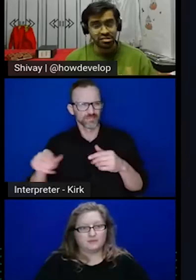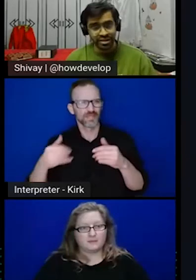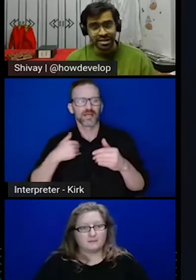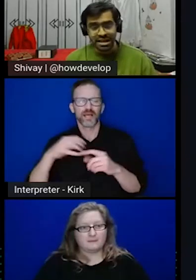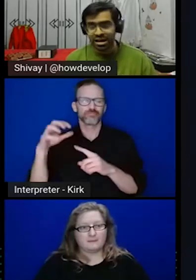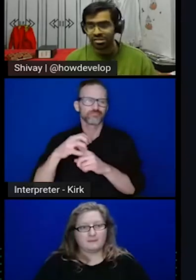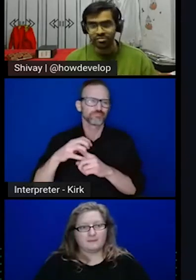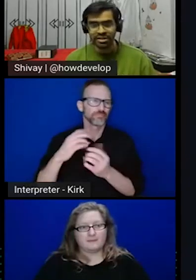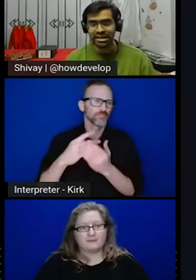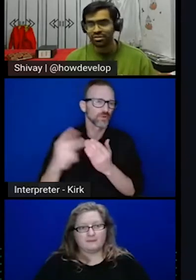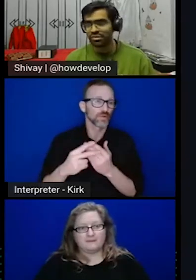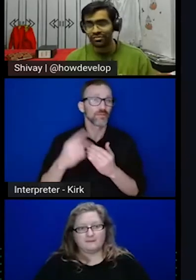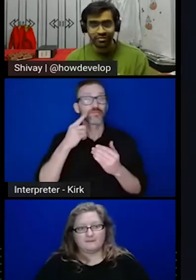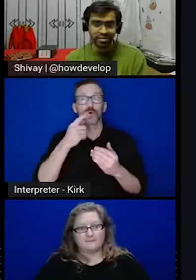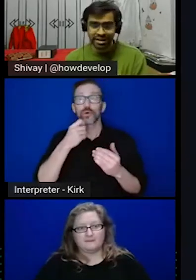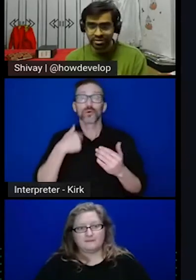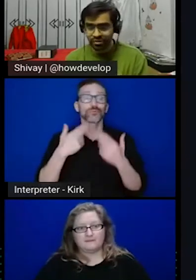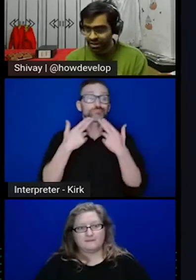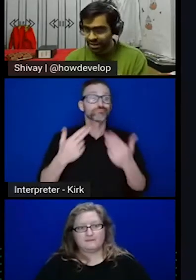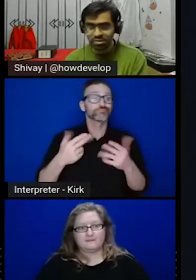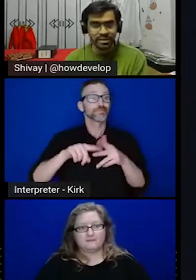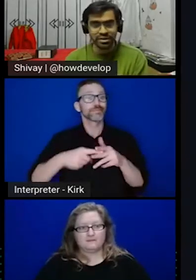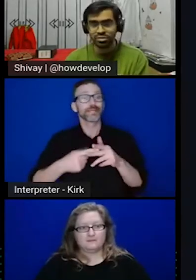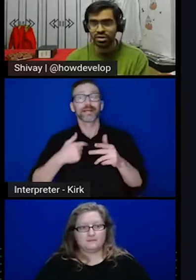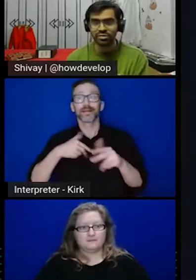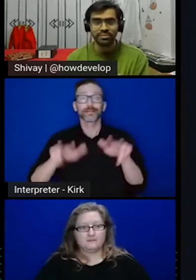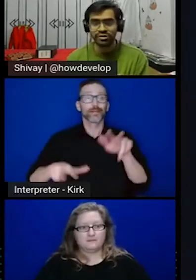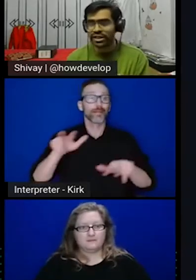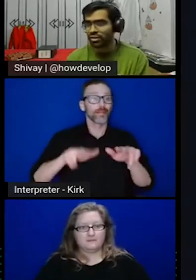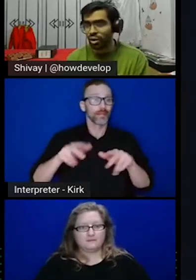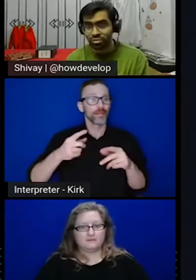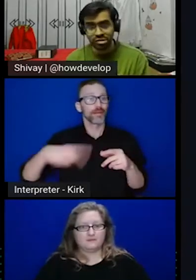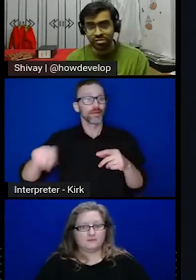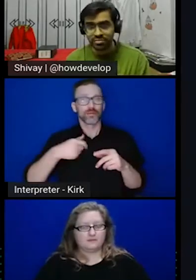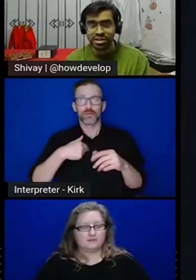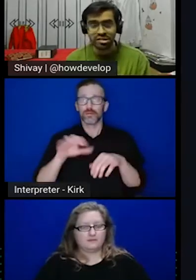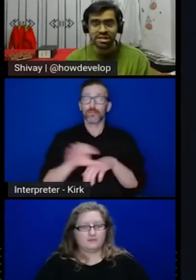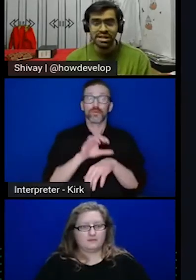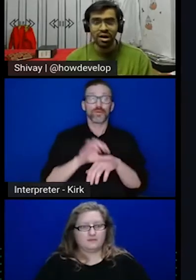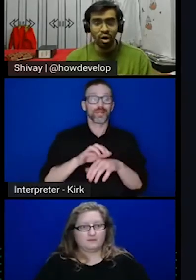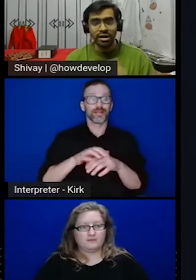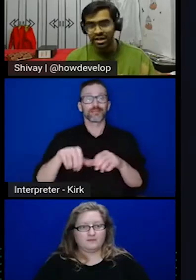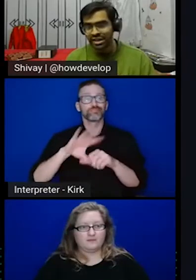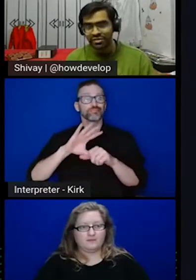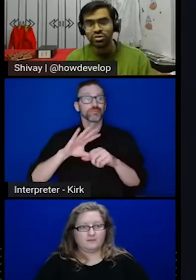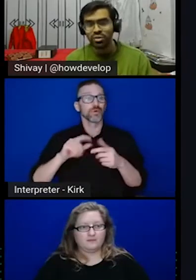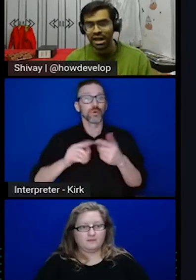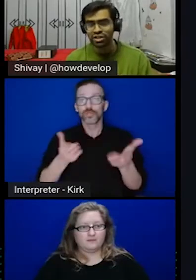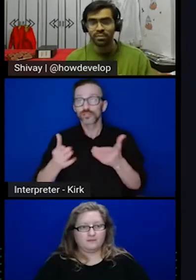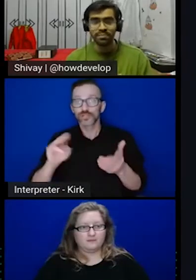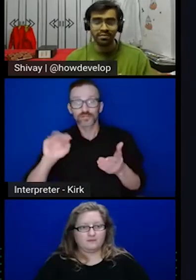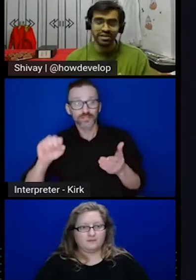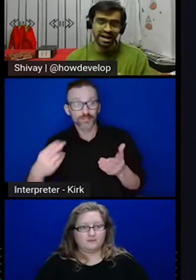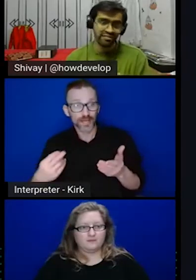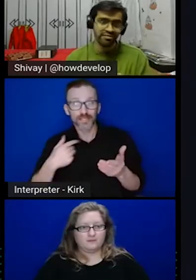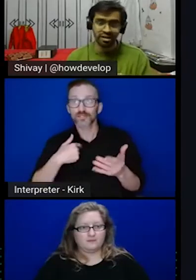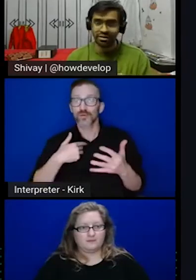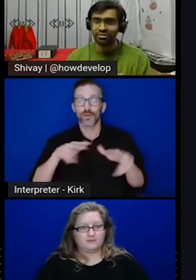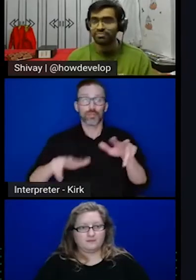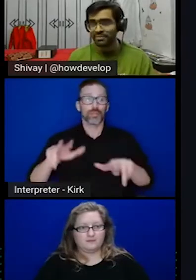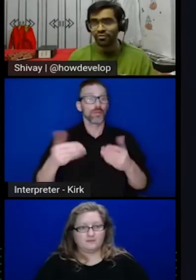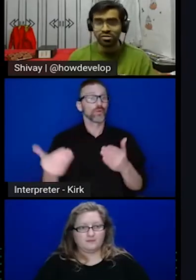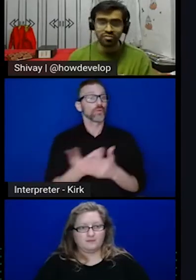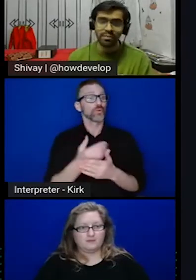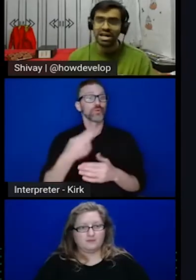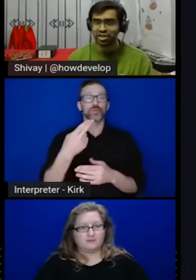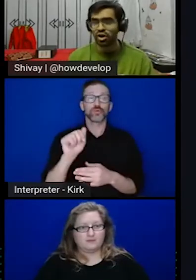beginners as well. So we even if you are an absolute beginner to cloud computing or to service meshes, or even to HashiCorp, we have a